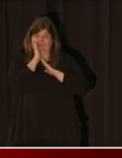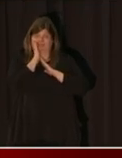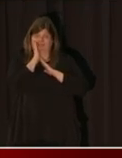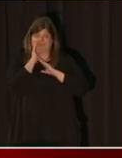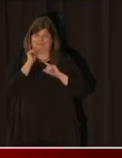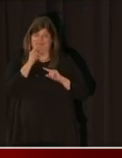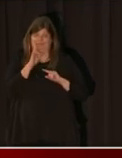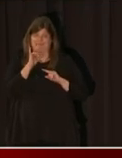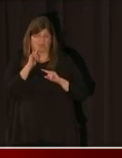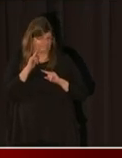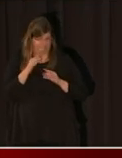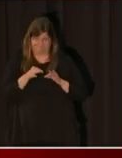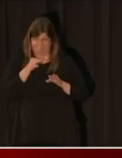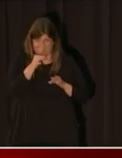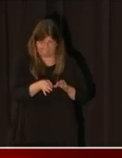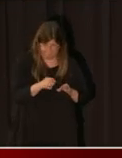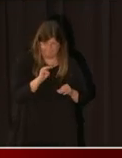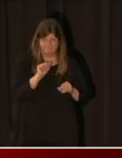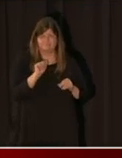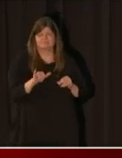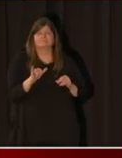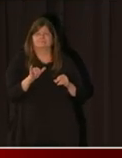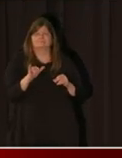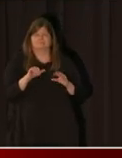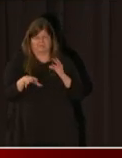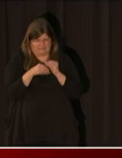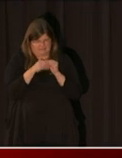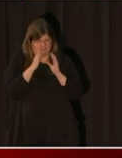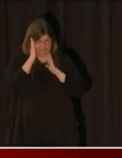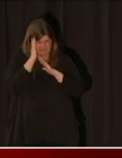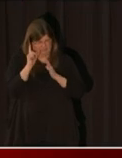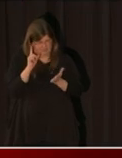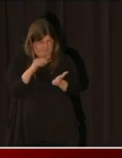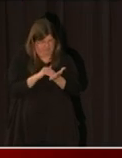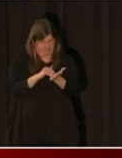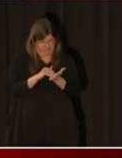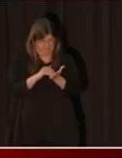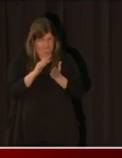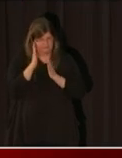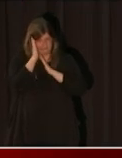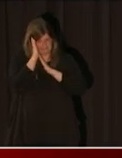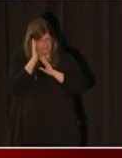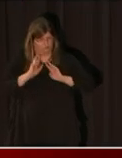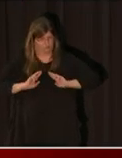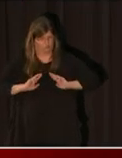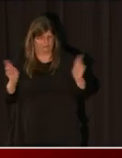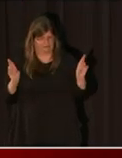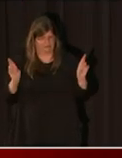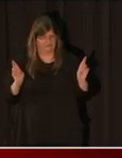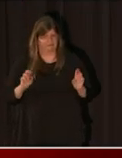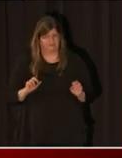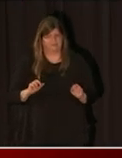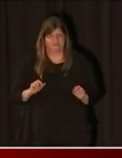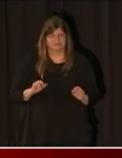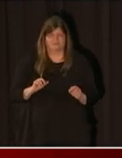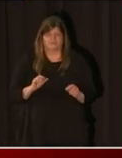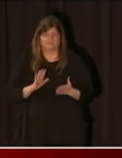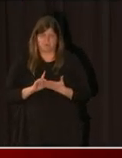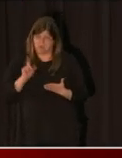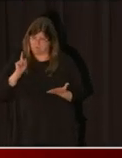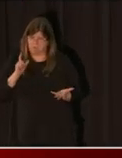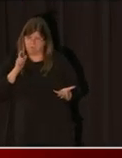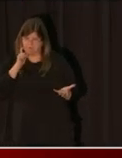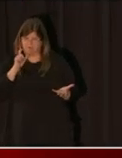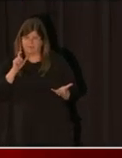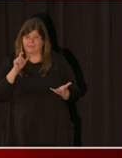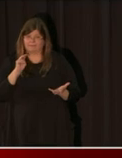April. That first 1,000 beds that we were going to bring online, I think last week when the mayor was giving an